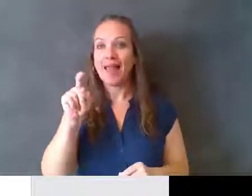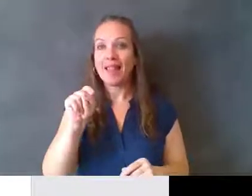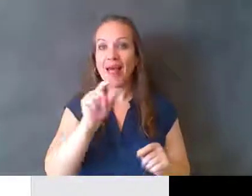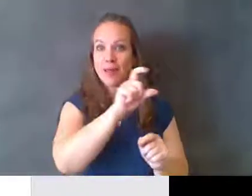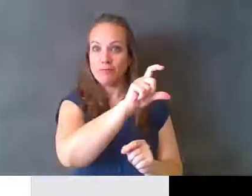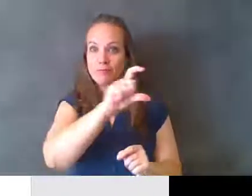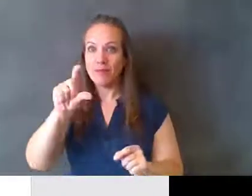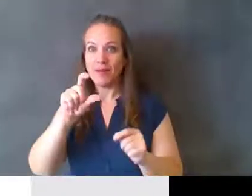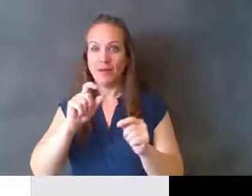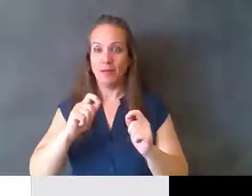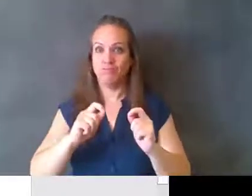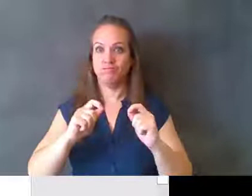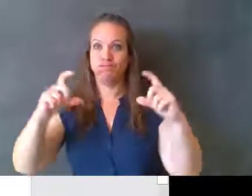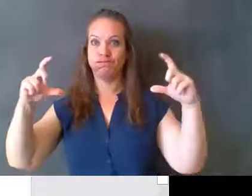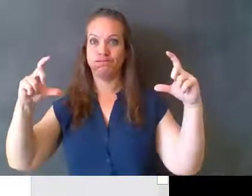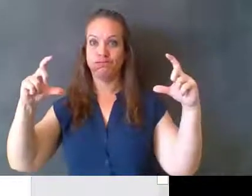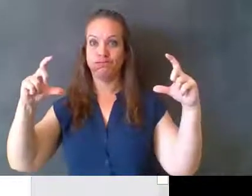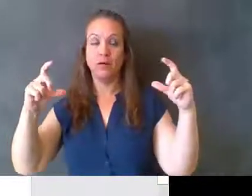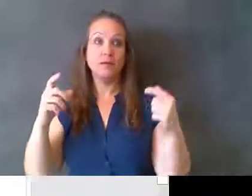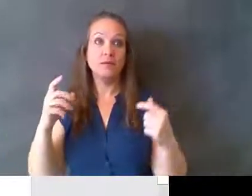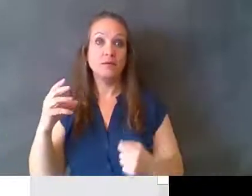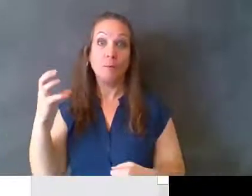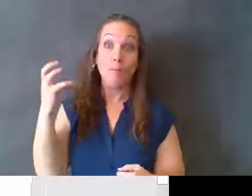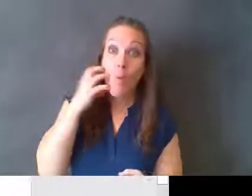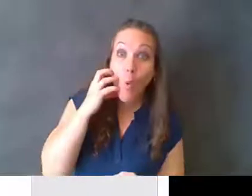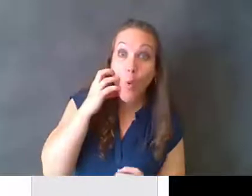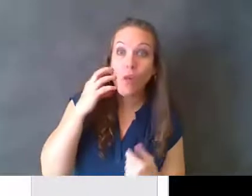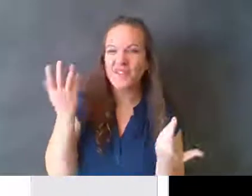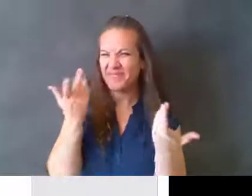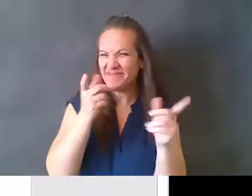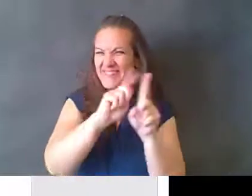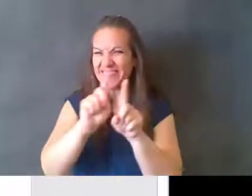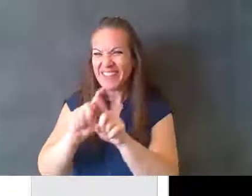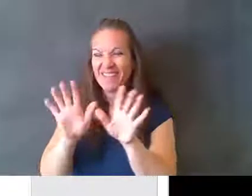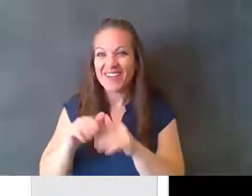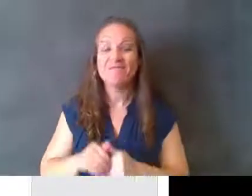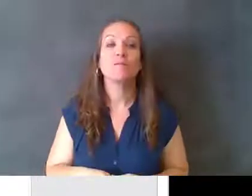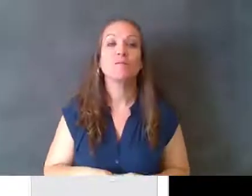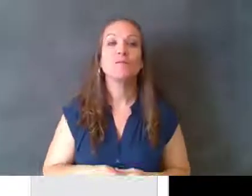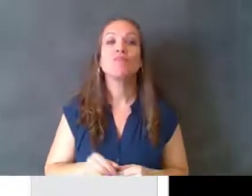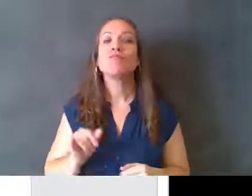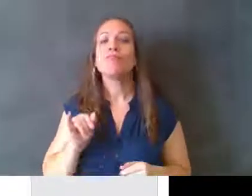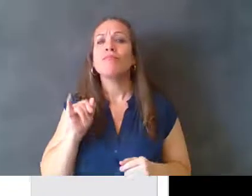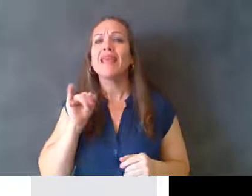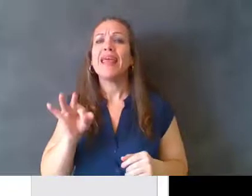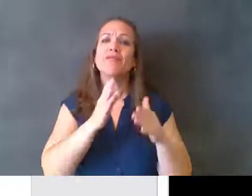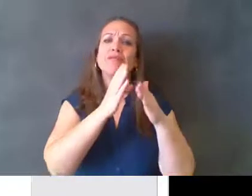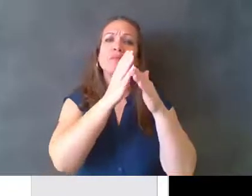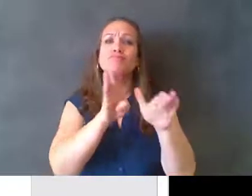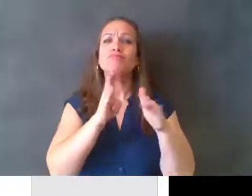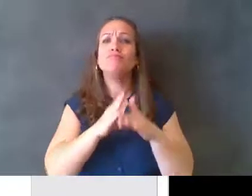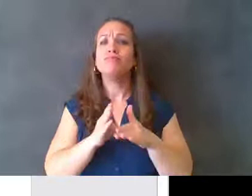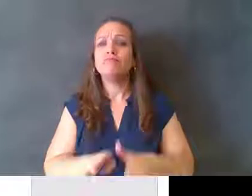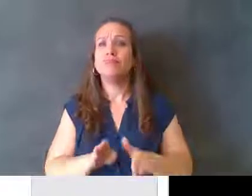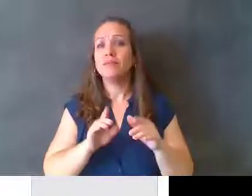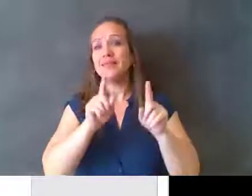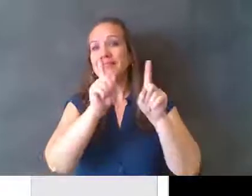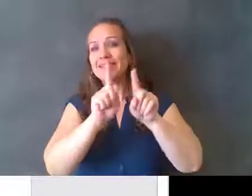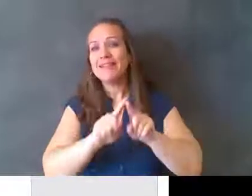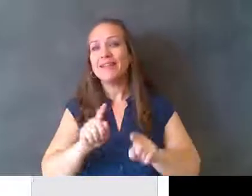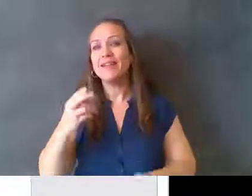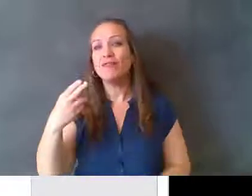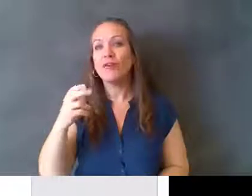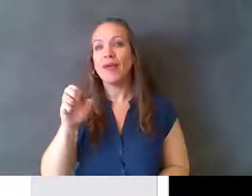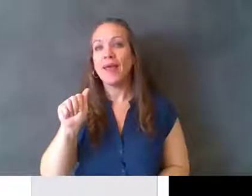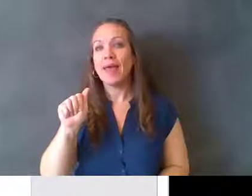font size, maybe make it bold. And then if my document was broken up with headings, I would go and change those. And you'll